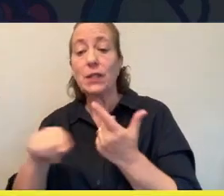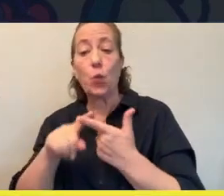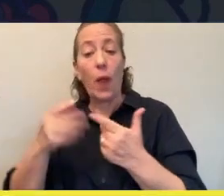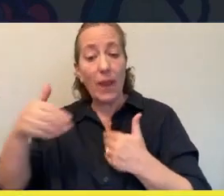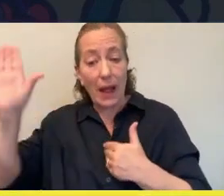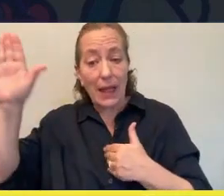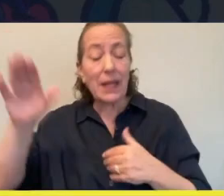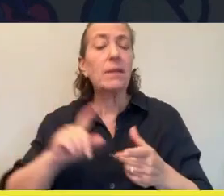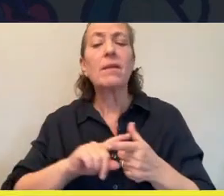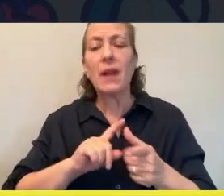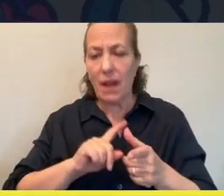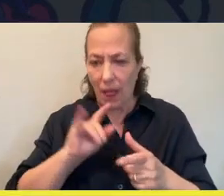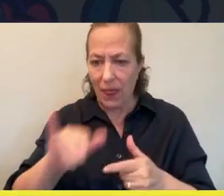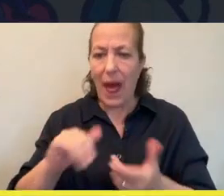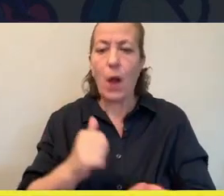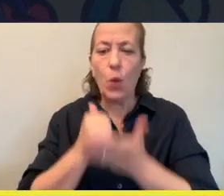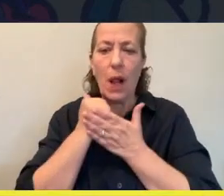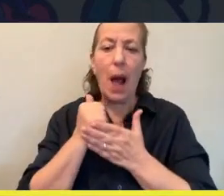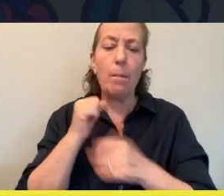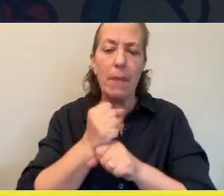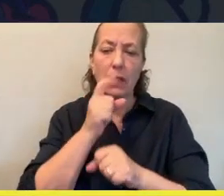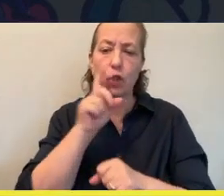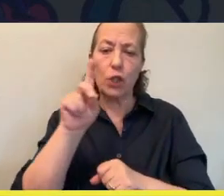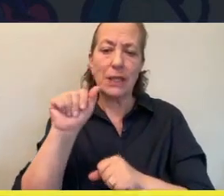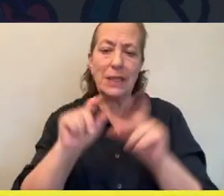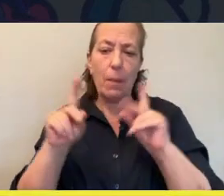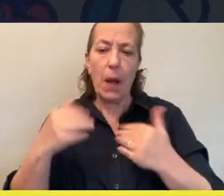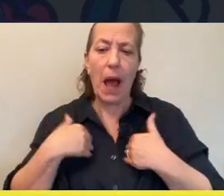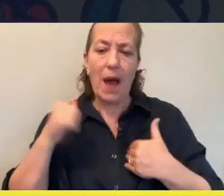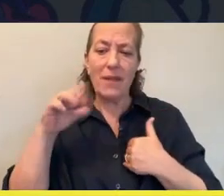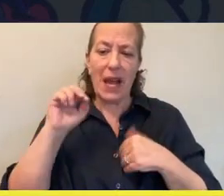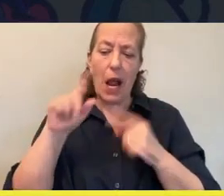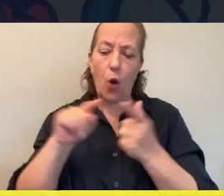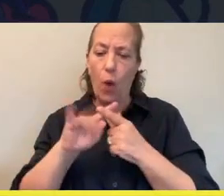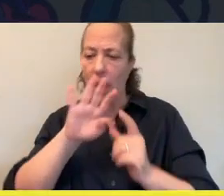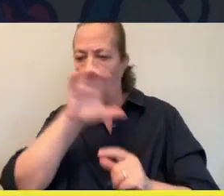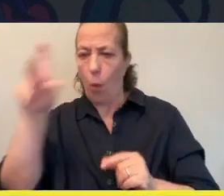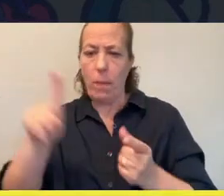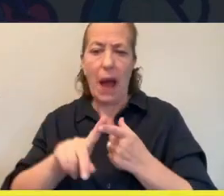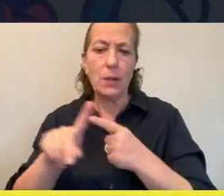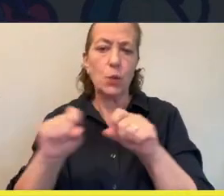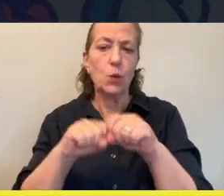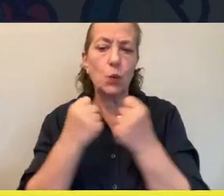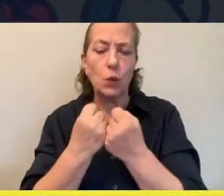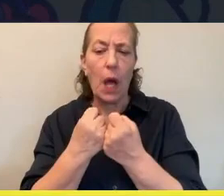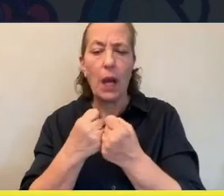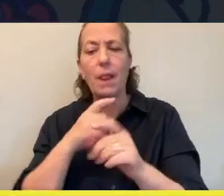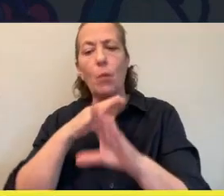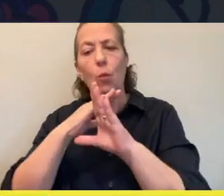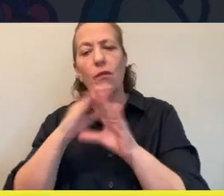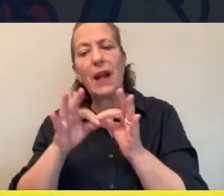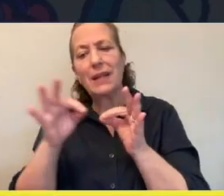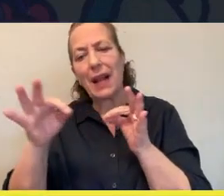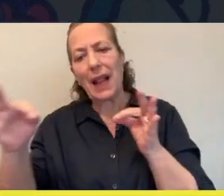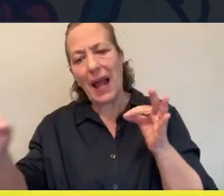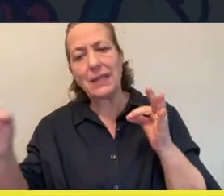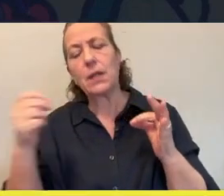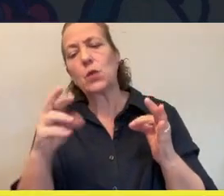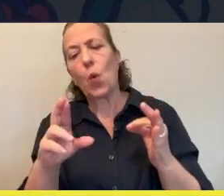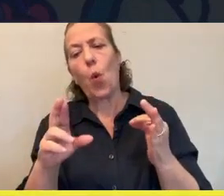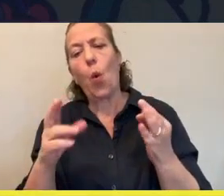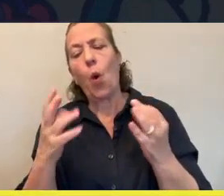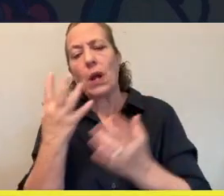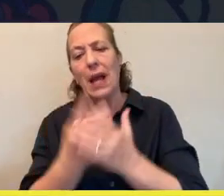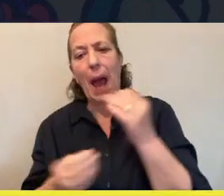that disabled people have access to care as they reintegrate into society, preventing delays or gaps in coverage post-release.